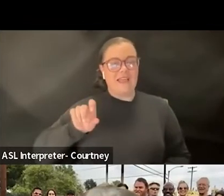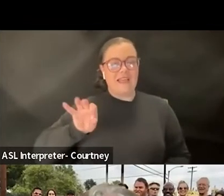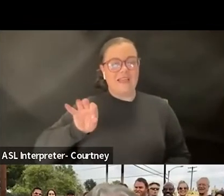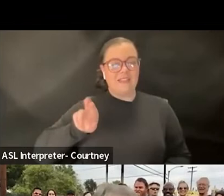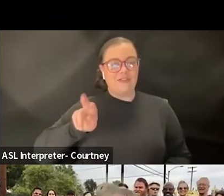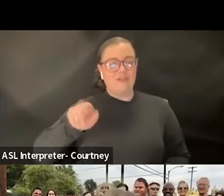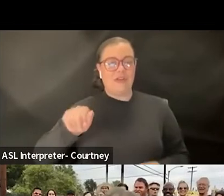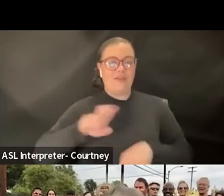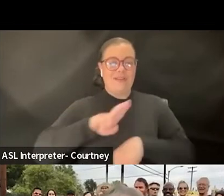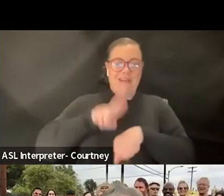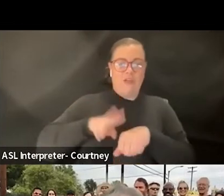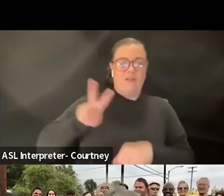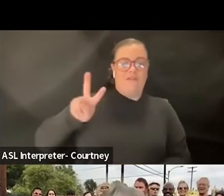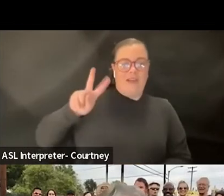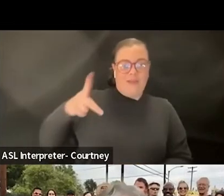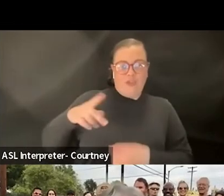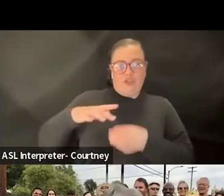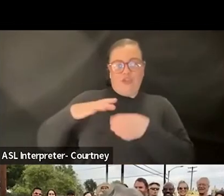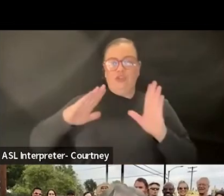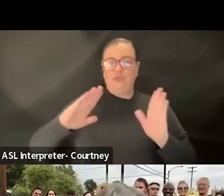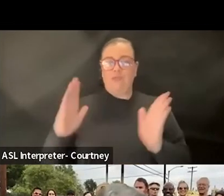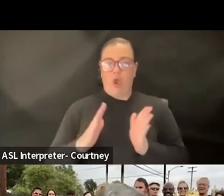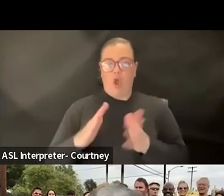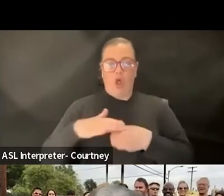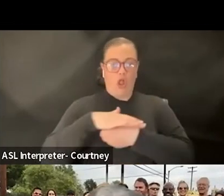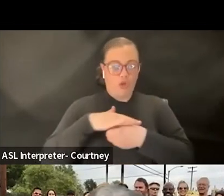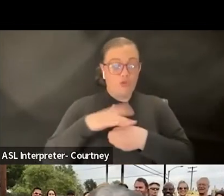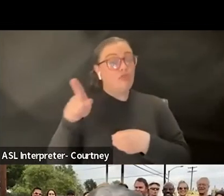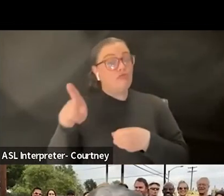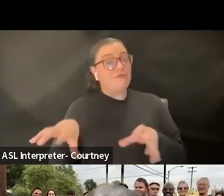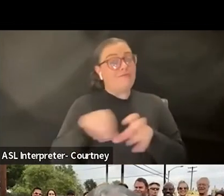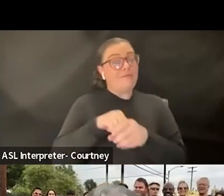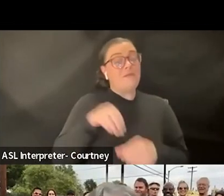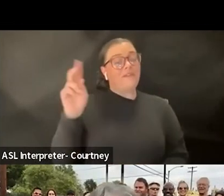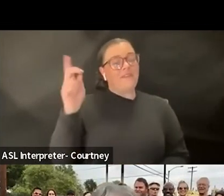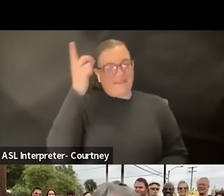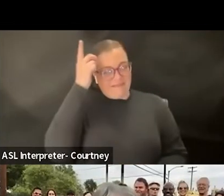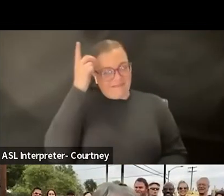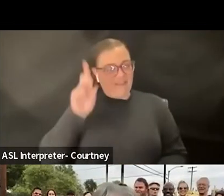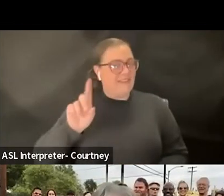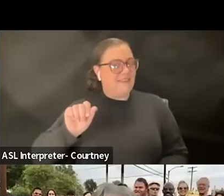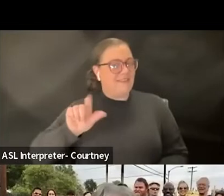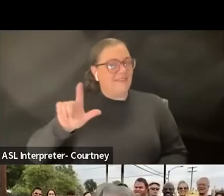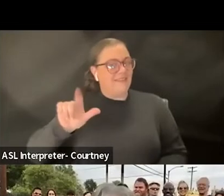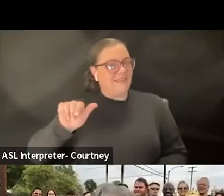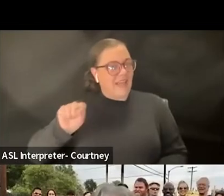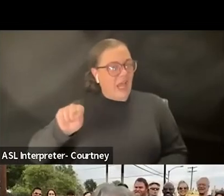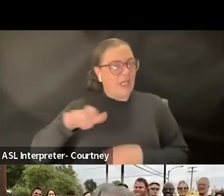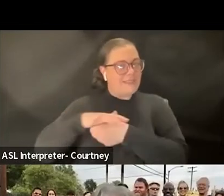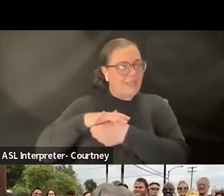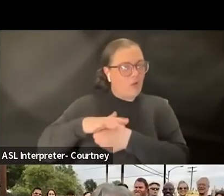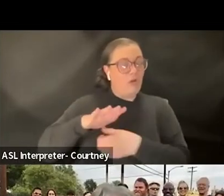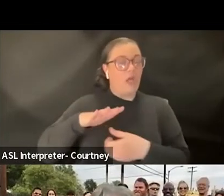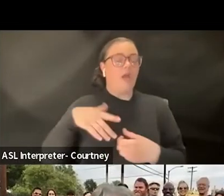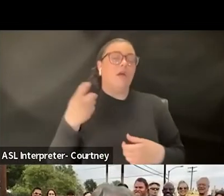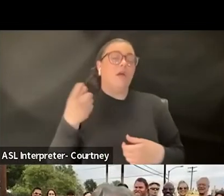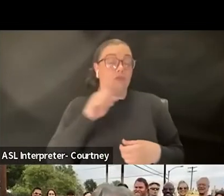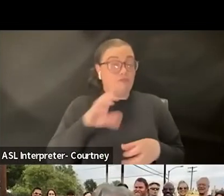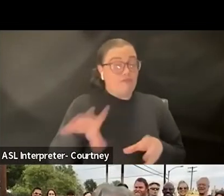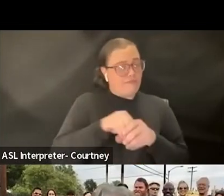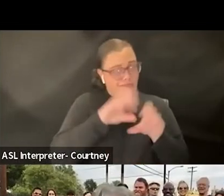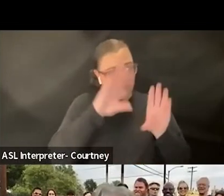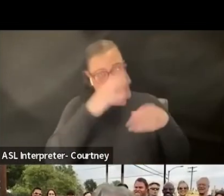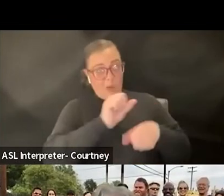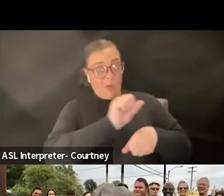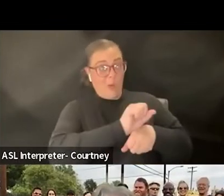right-to-work for less. Suzanne is a member of the Dallas-Fort Worth Local and works primarily in commercials, television, corporate educational, and radio.